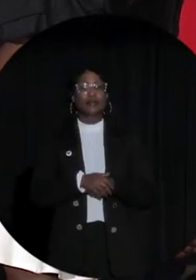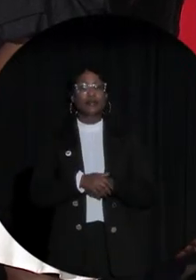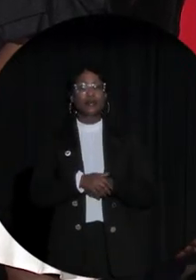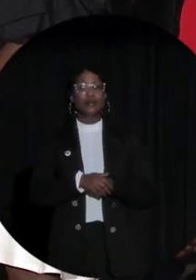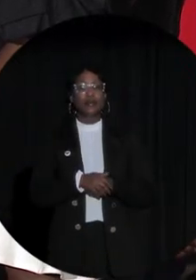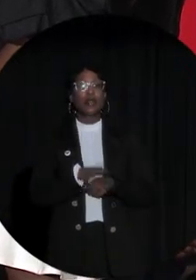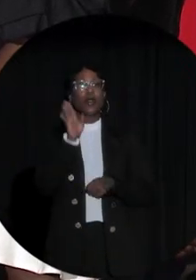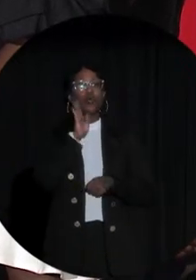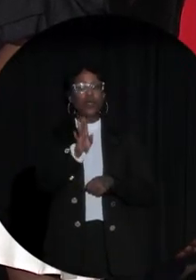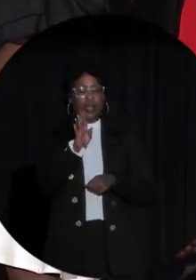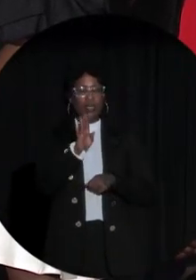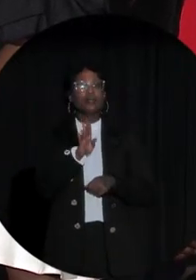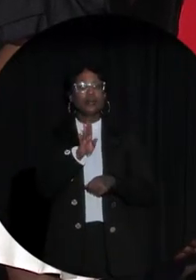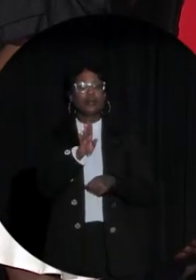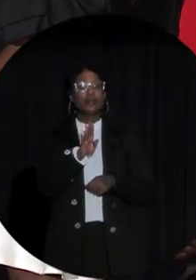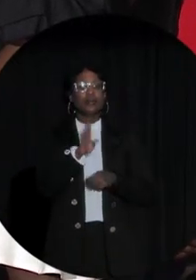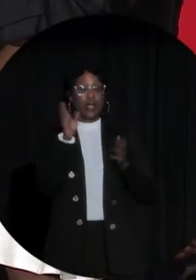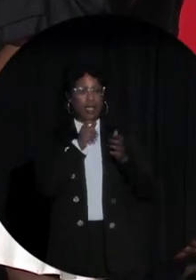execute the office of,